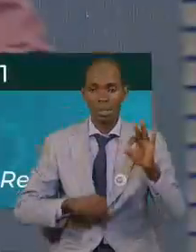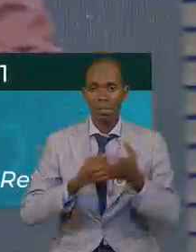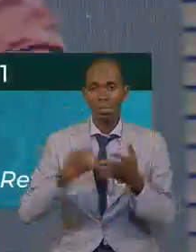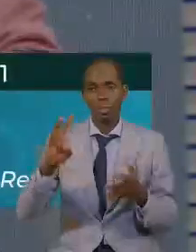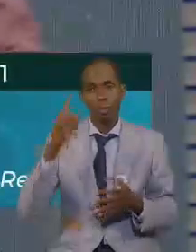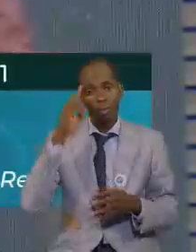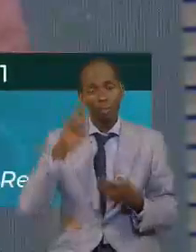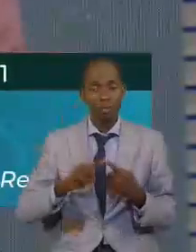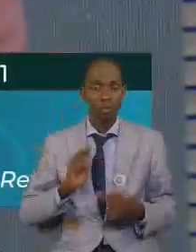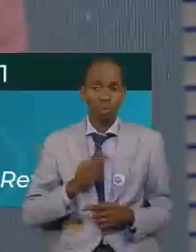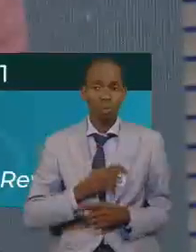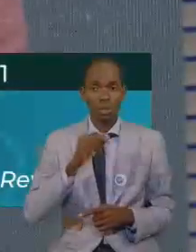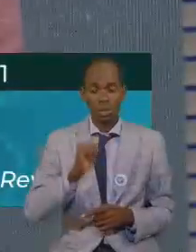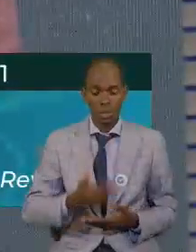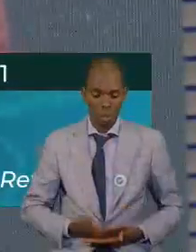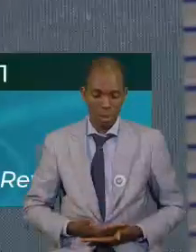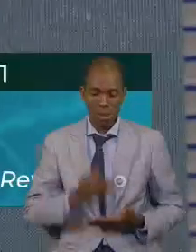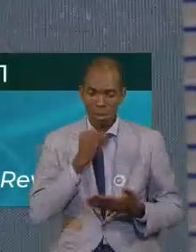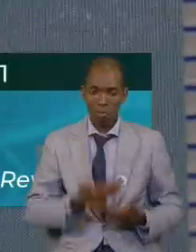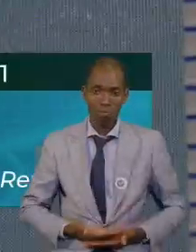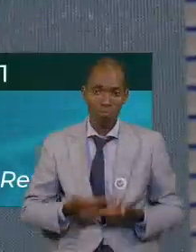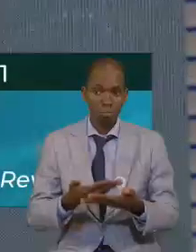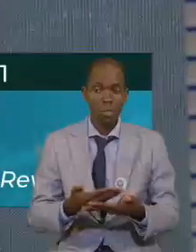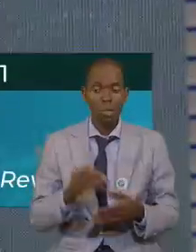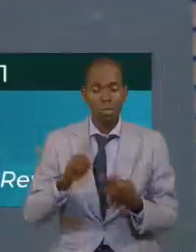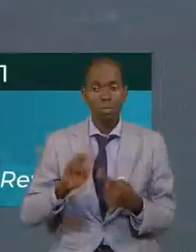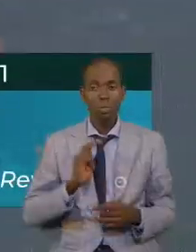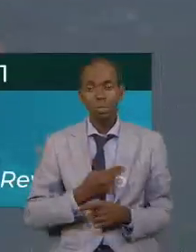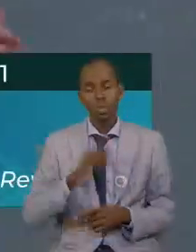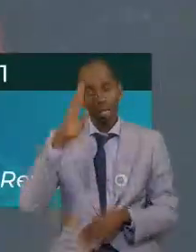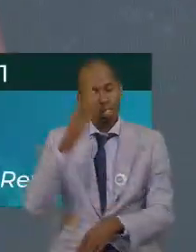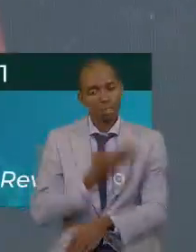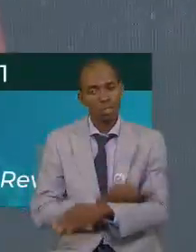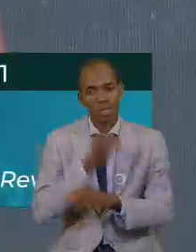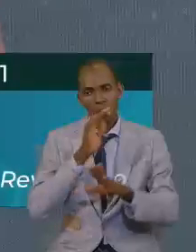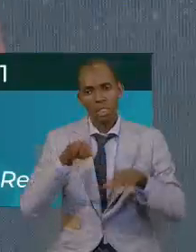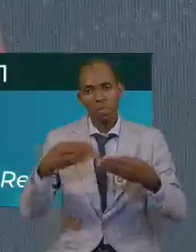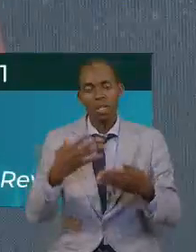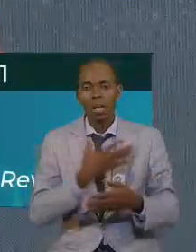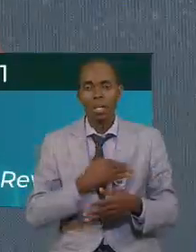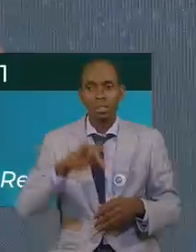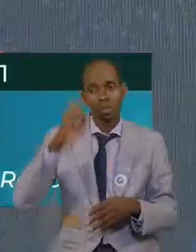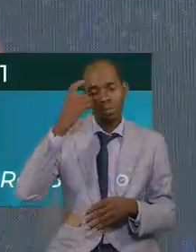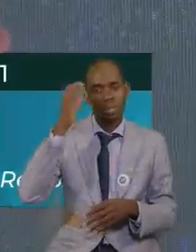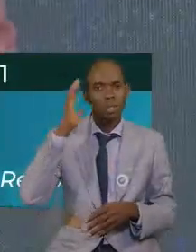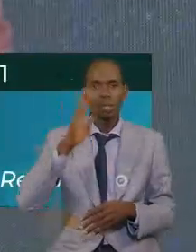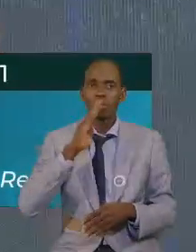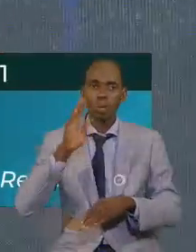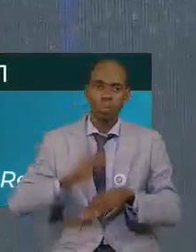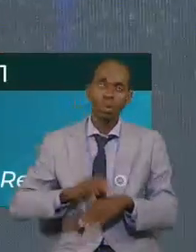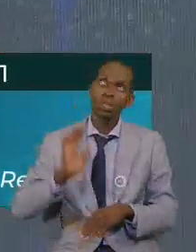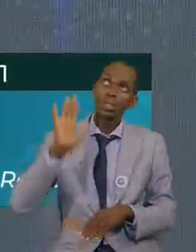unto us a son is given, and the government shall be upon his shoulder. And